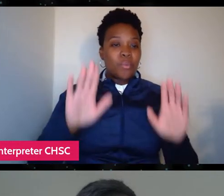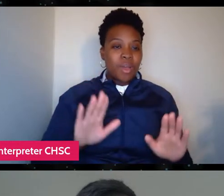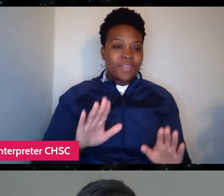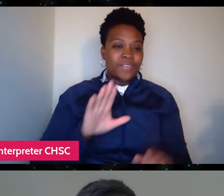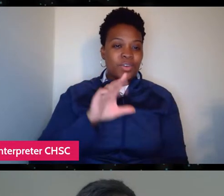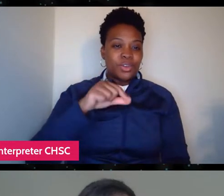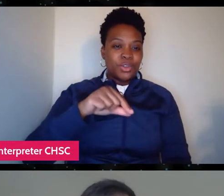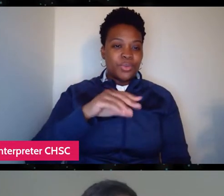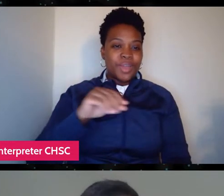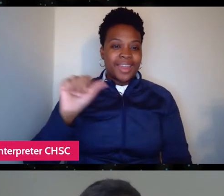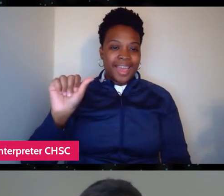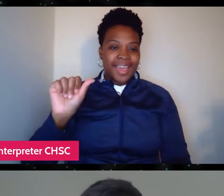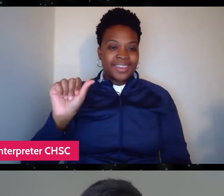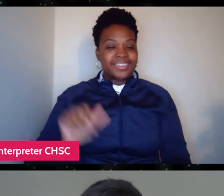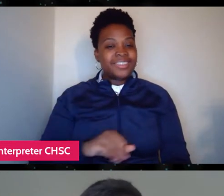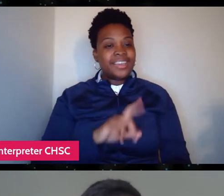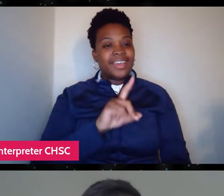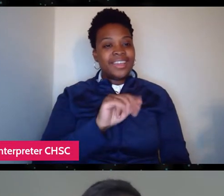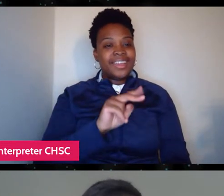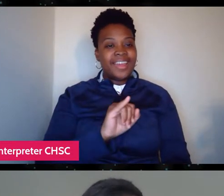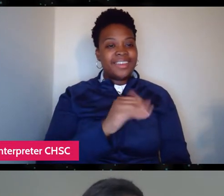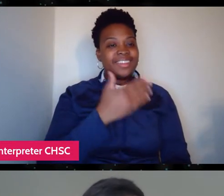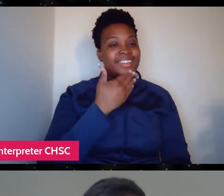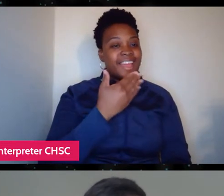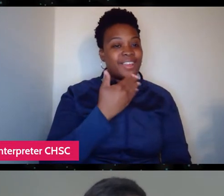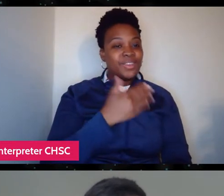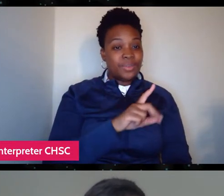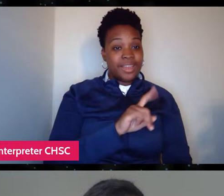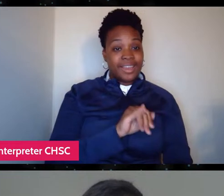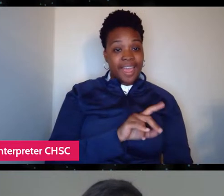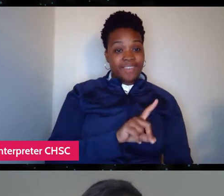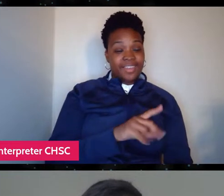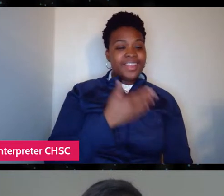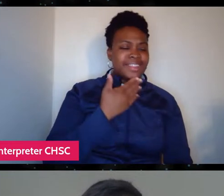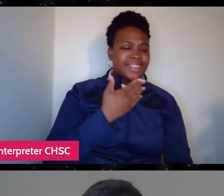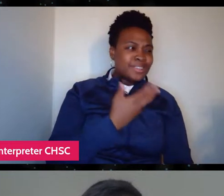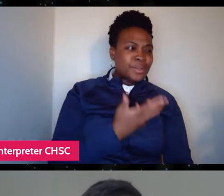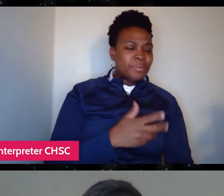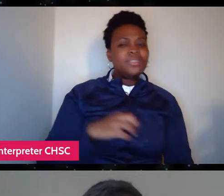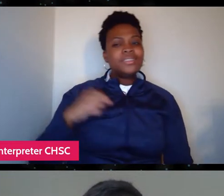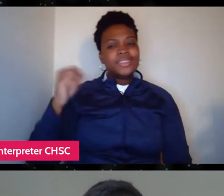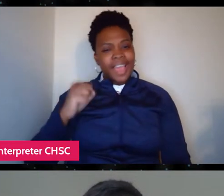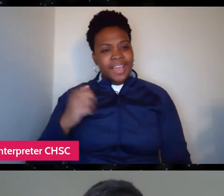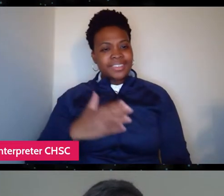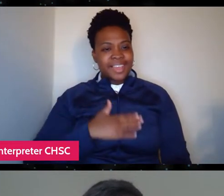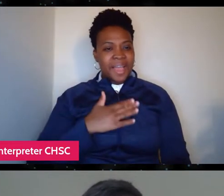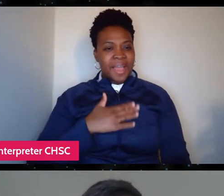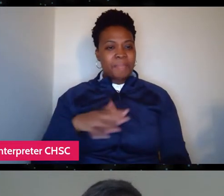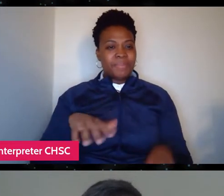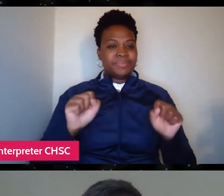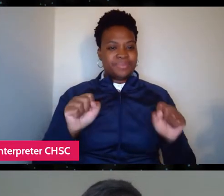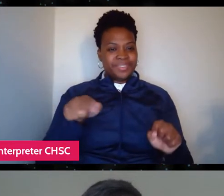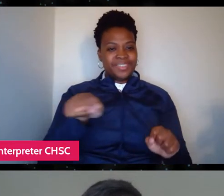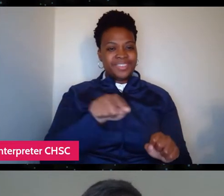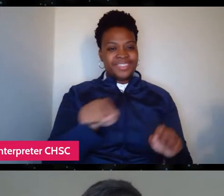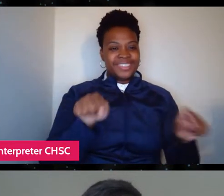Q&A. Thank you. Yeah, thank you so much. Yes, it was great to have you guys both. Thank you.